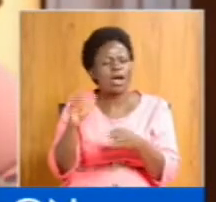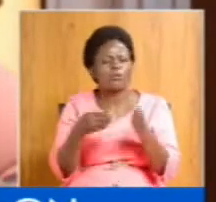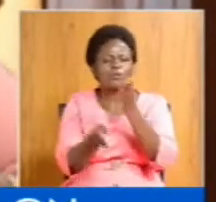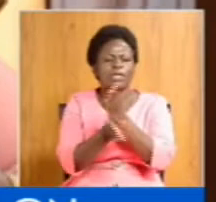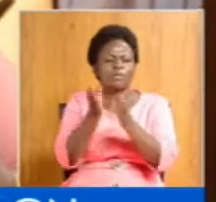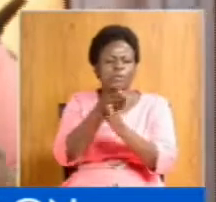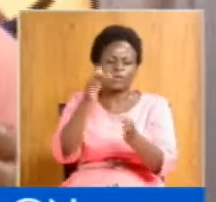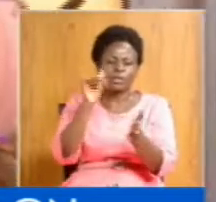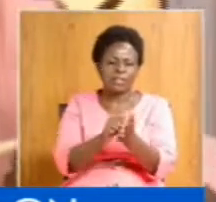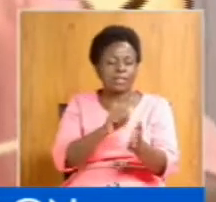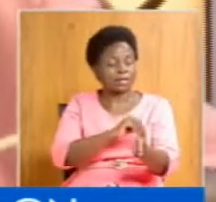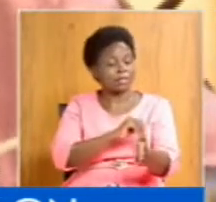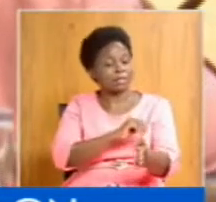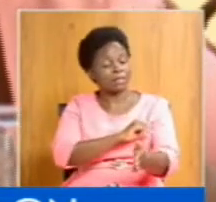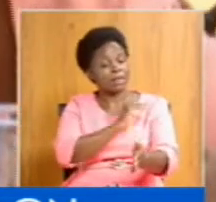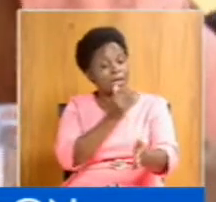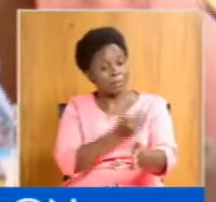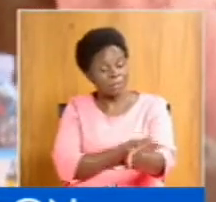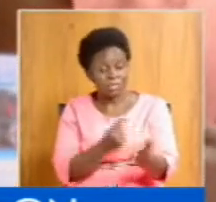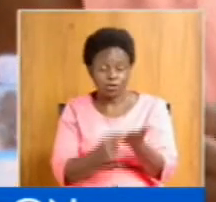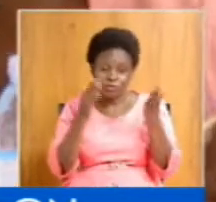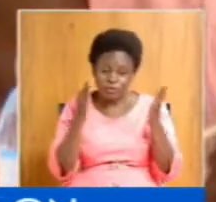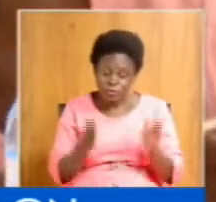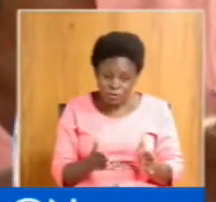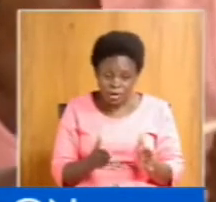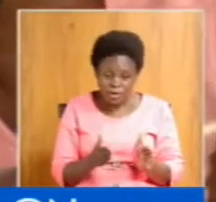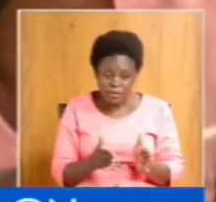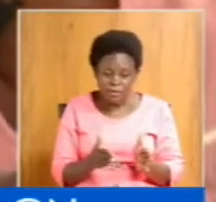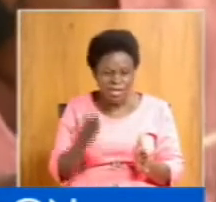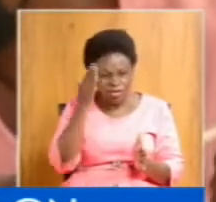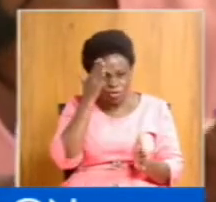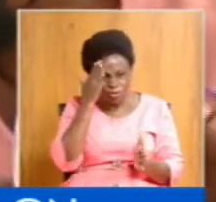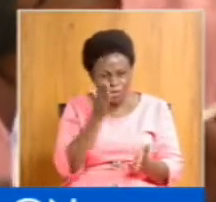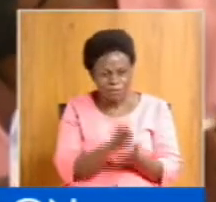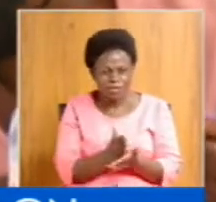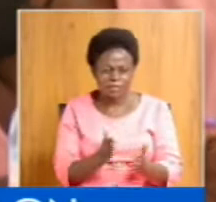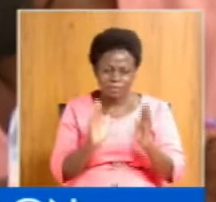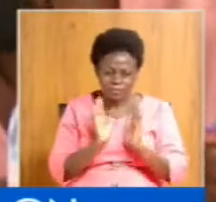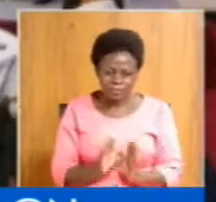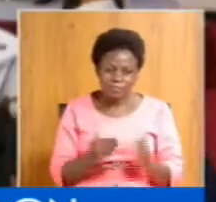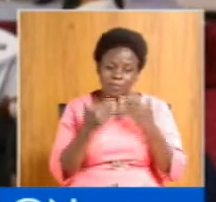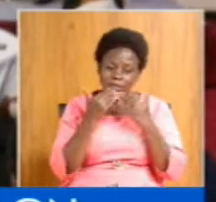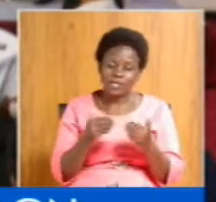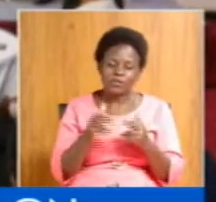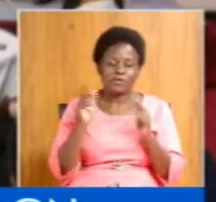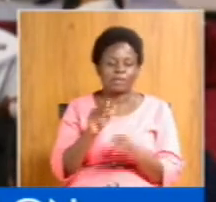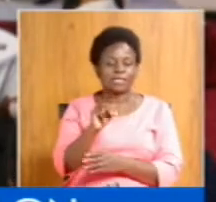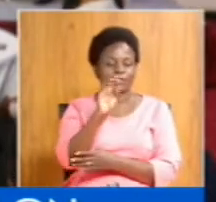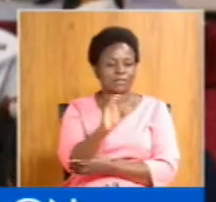build that capacity of Ugandans who are bold, who are assertive and know their rights? Thank you very much. Thank moderator.